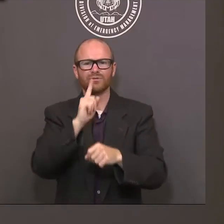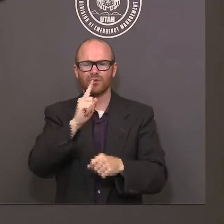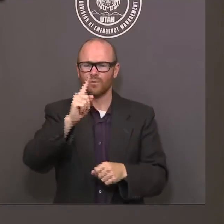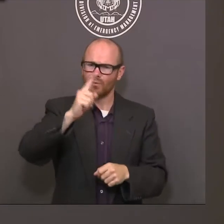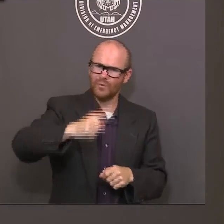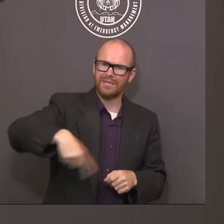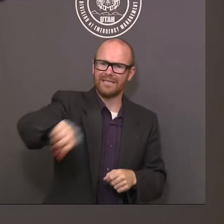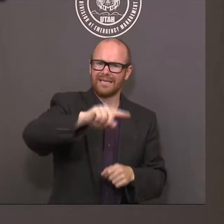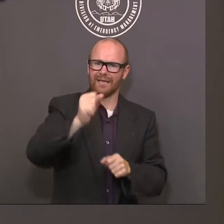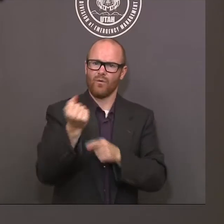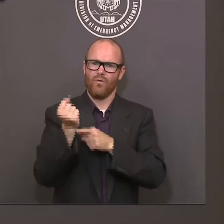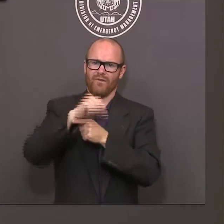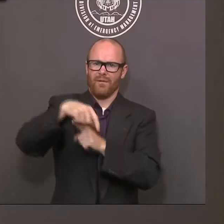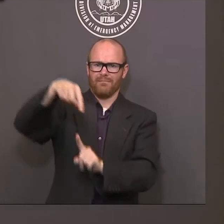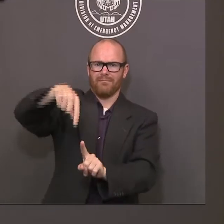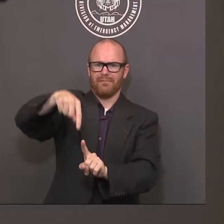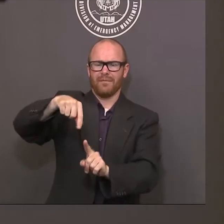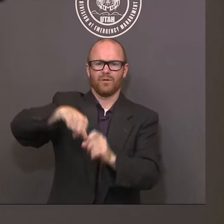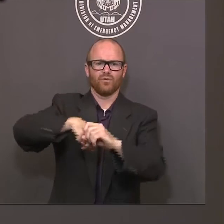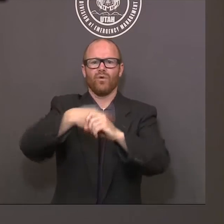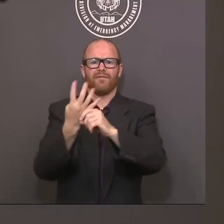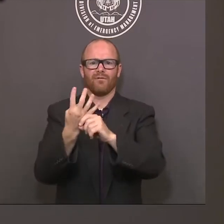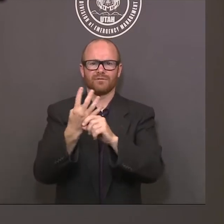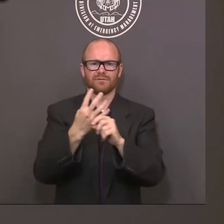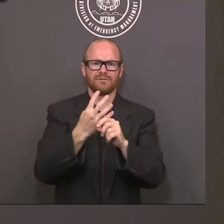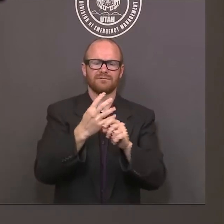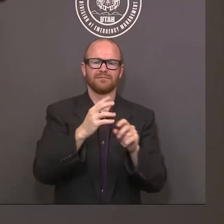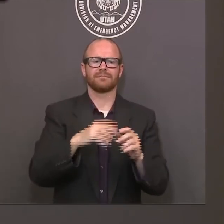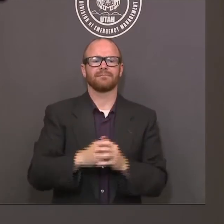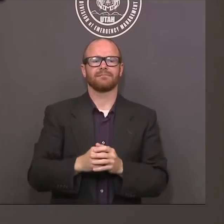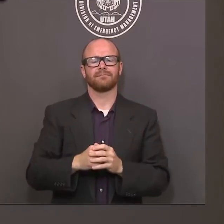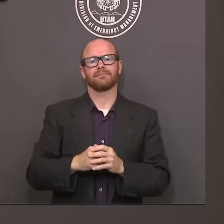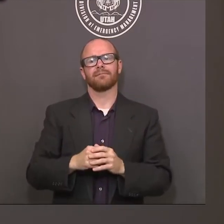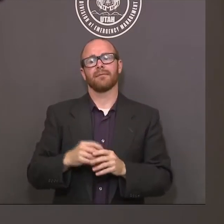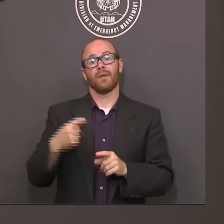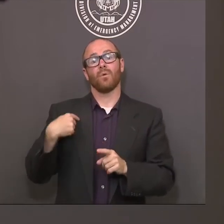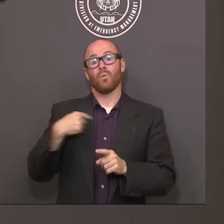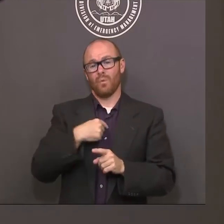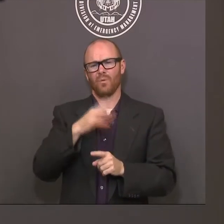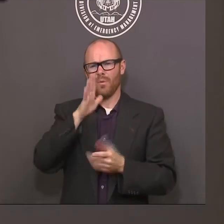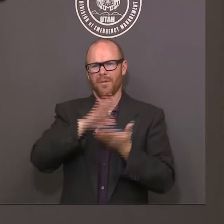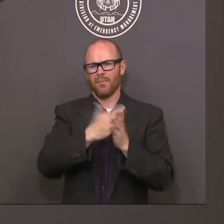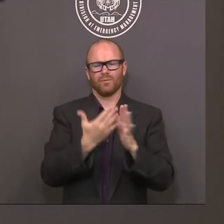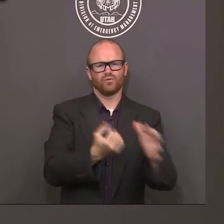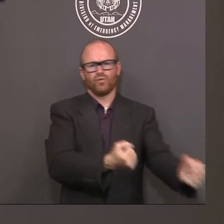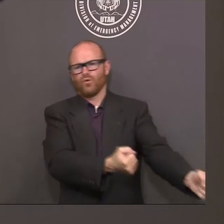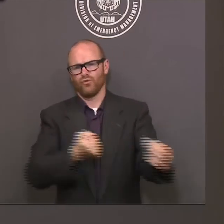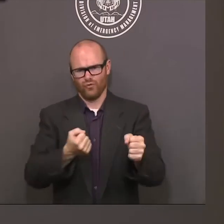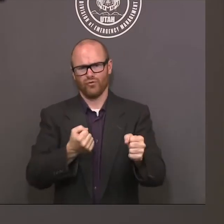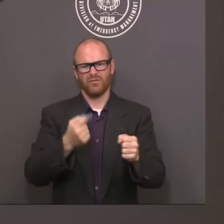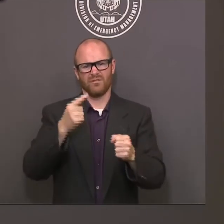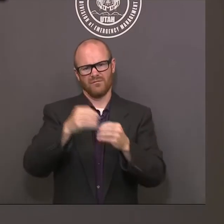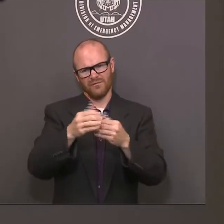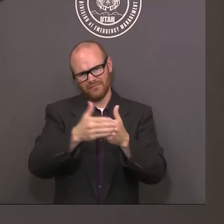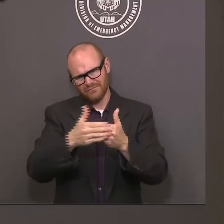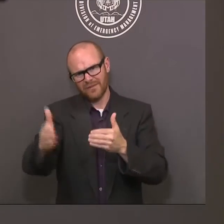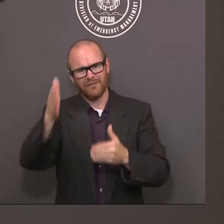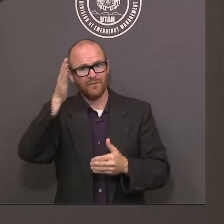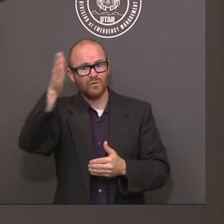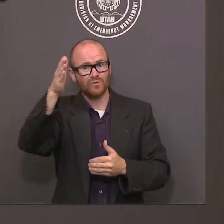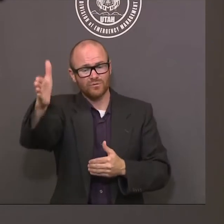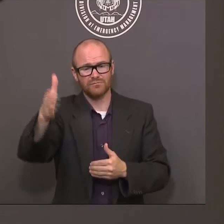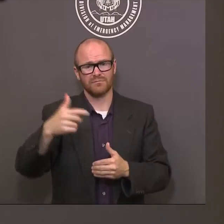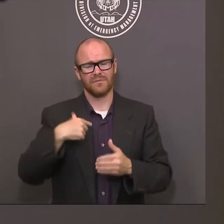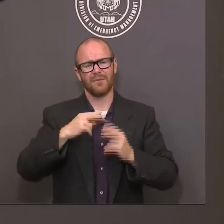and overcoming this coronavirus pandemic. Our best days are ahead of us. We're going to be stronger and better than ever before. I'm hopeful, I'm